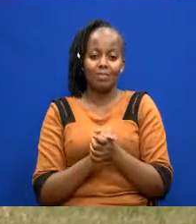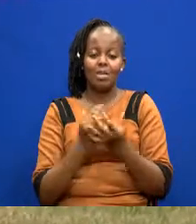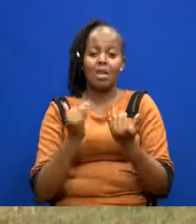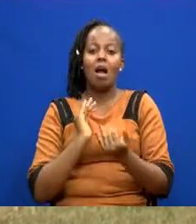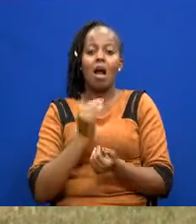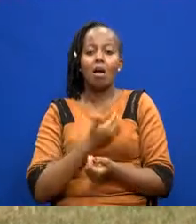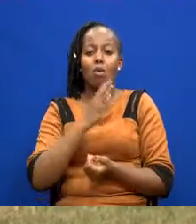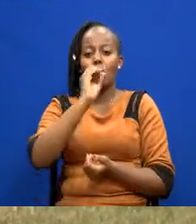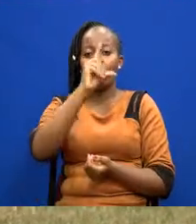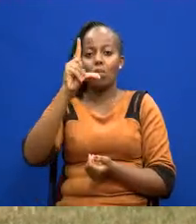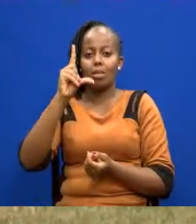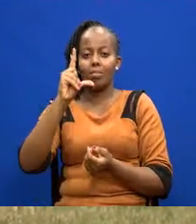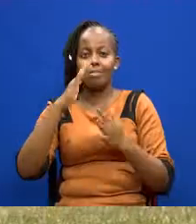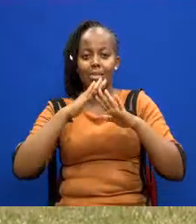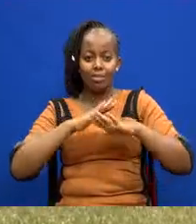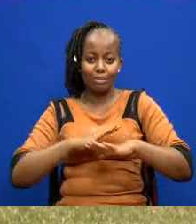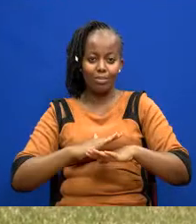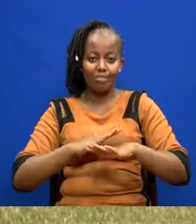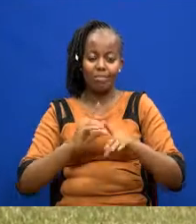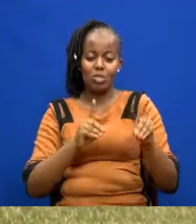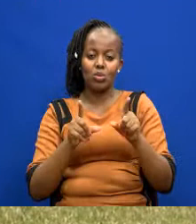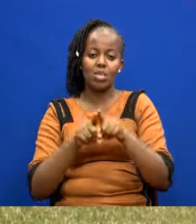Our cool down, arms cross the chest.